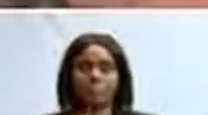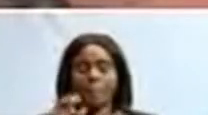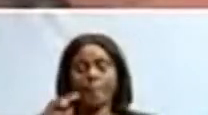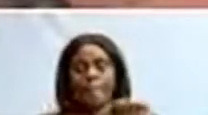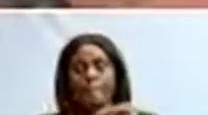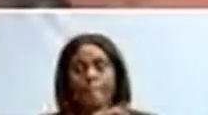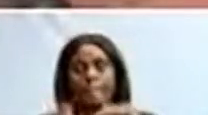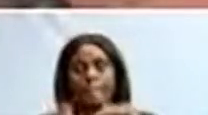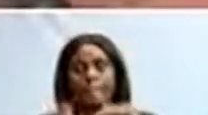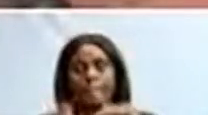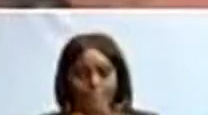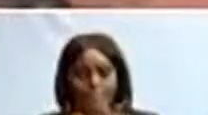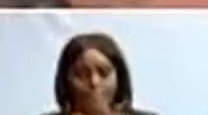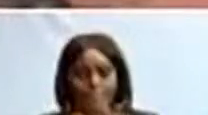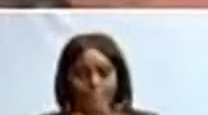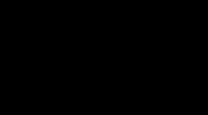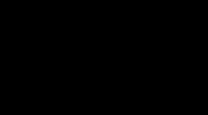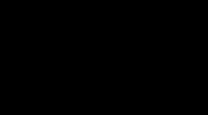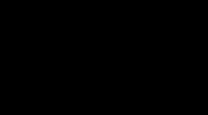Management has since